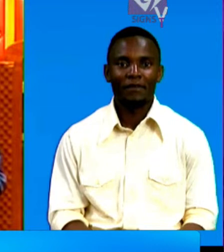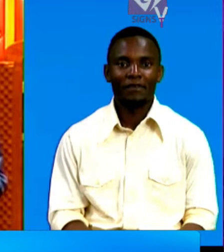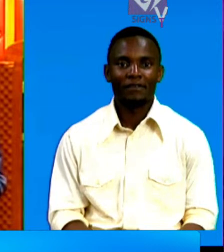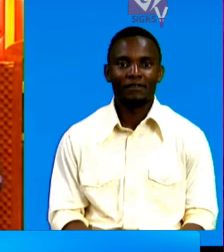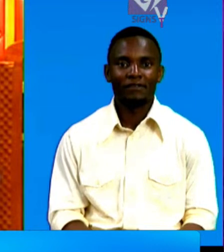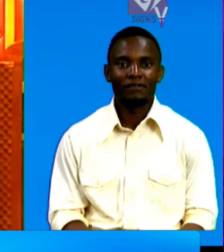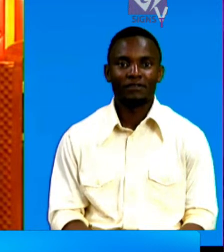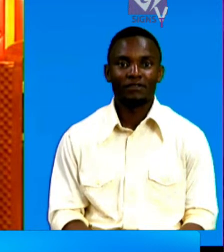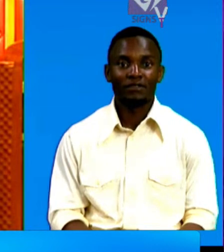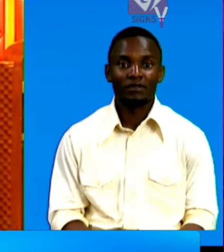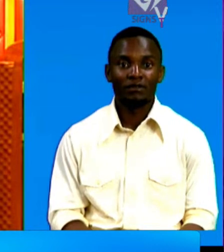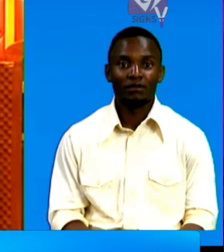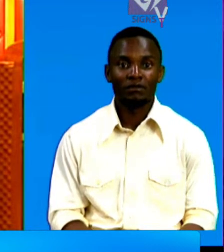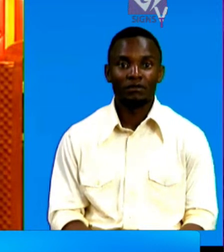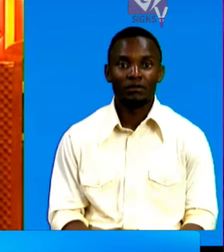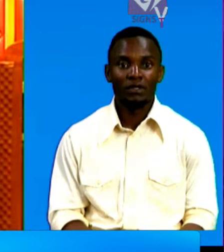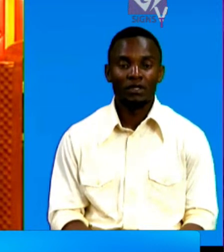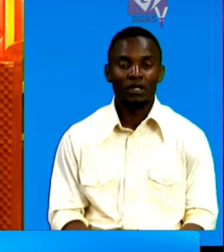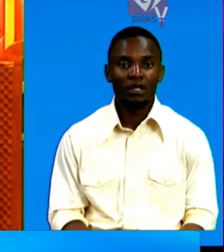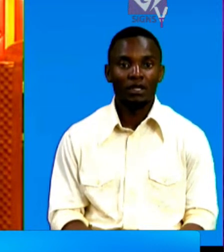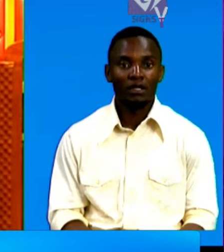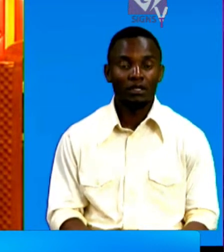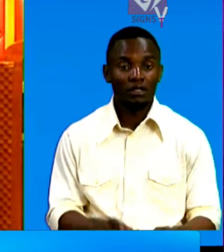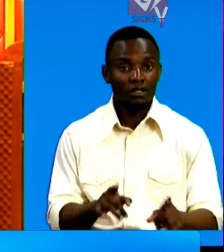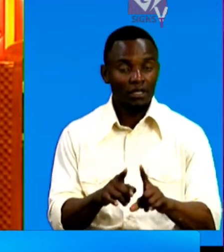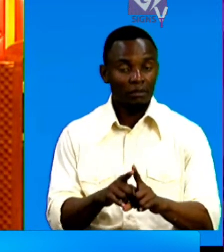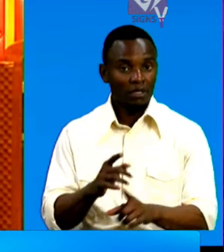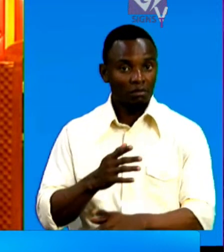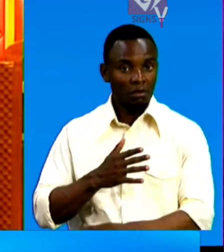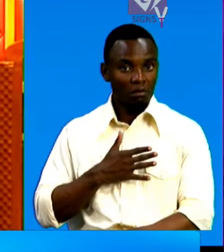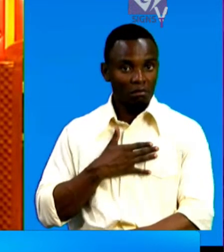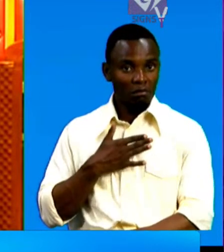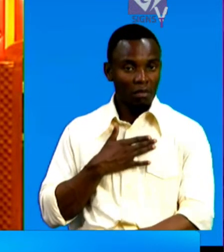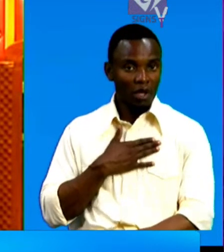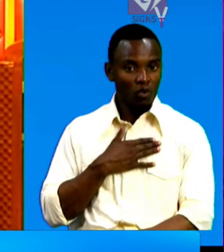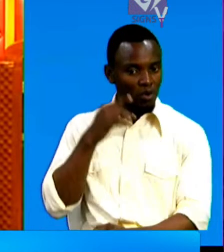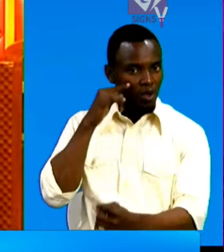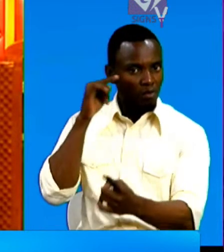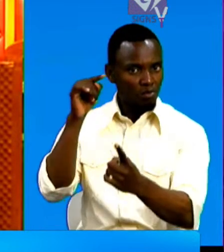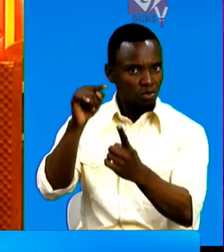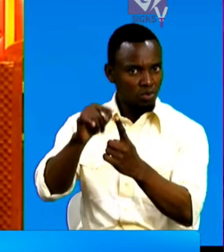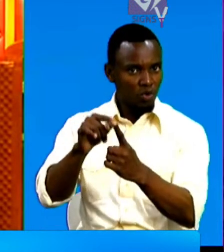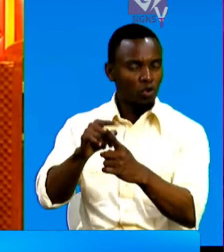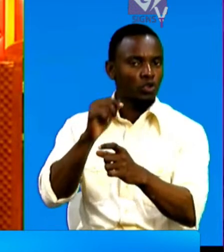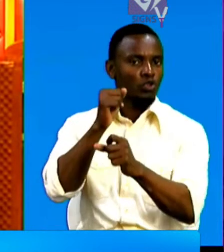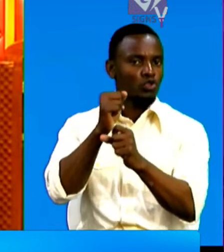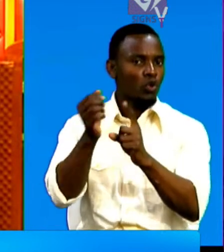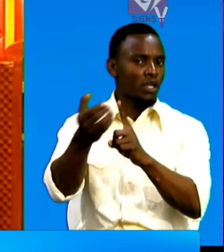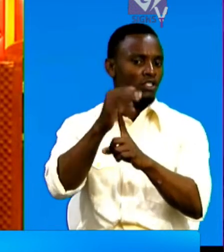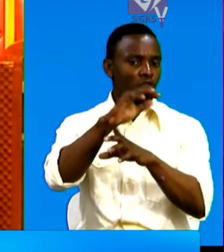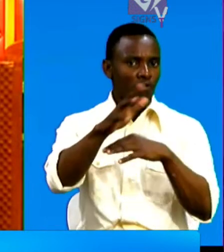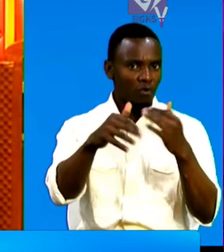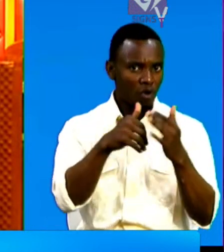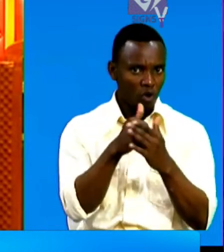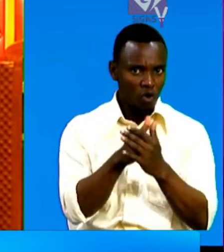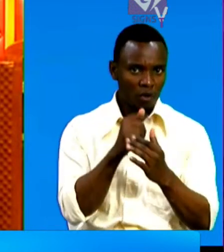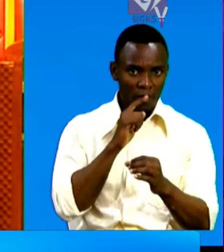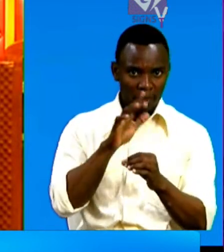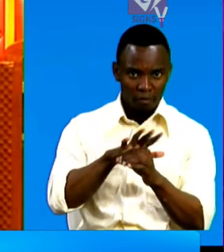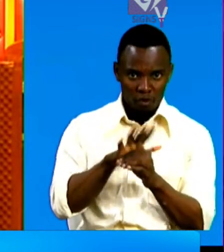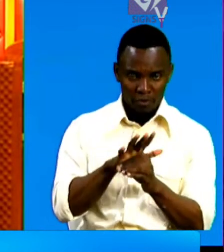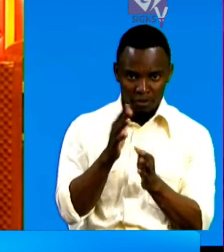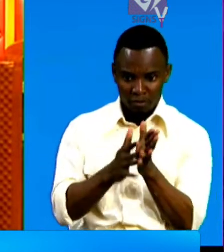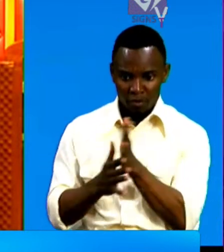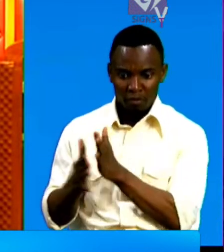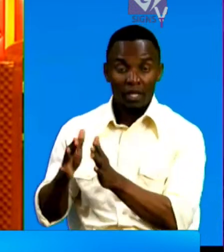It has been my manifest intention to live up to all the commitments set out in the plan, and despite